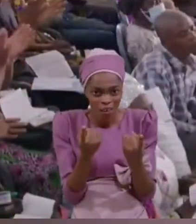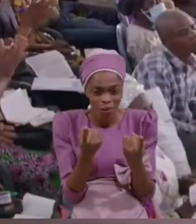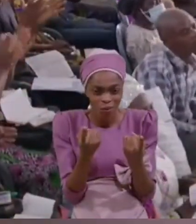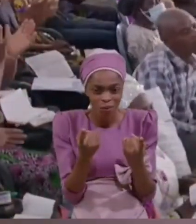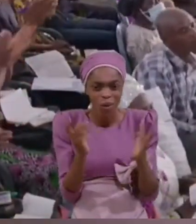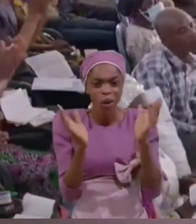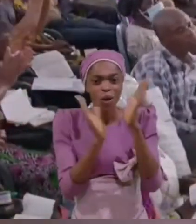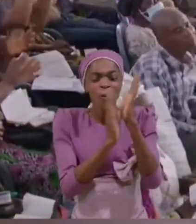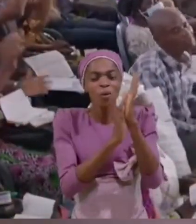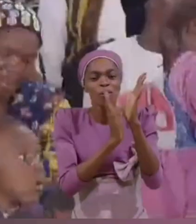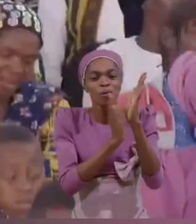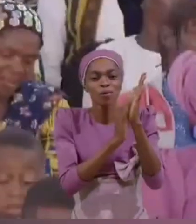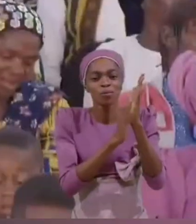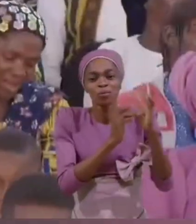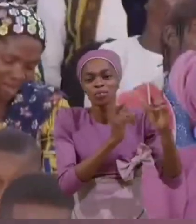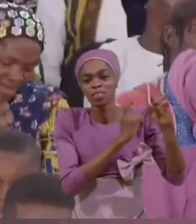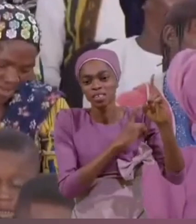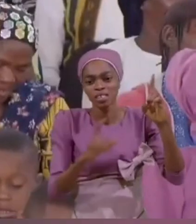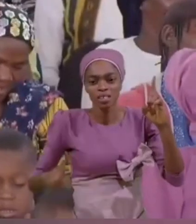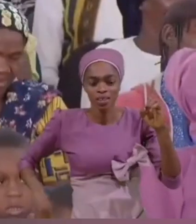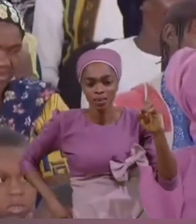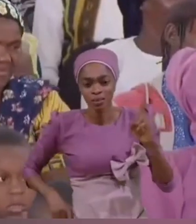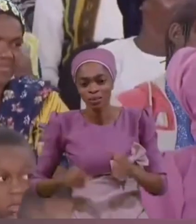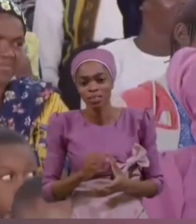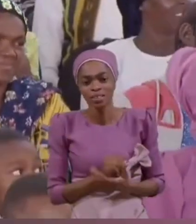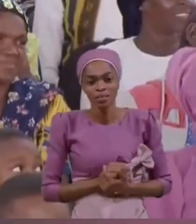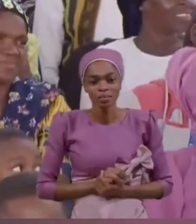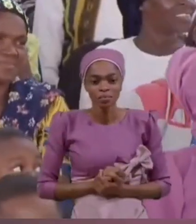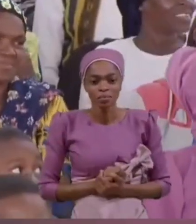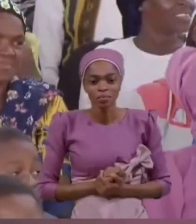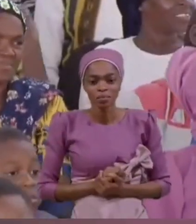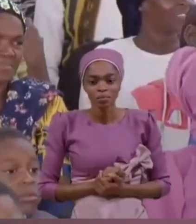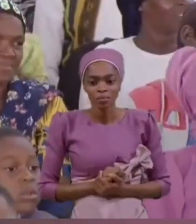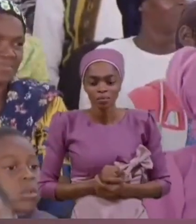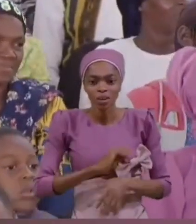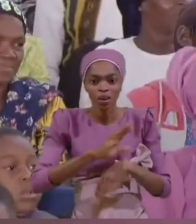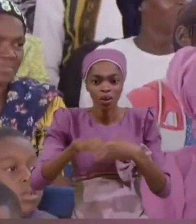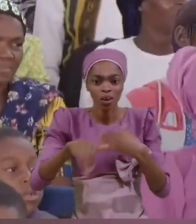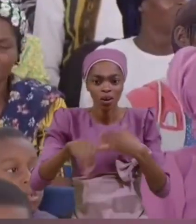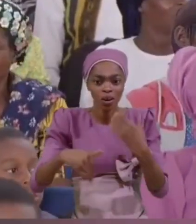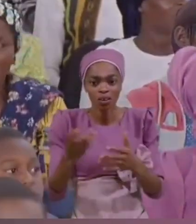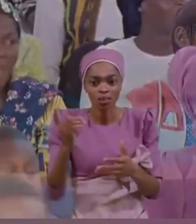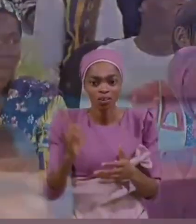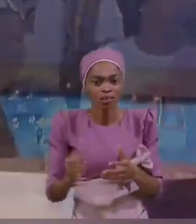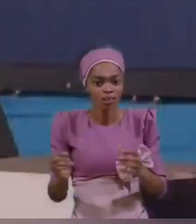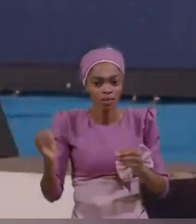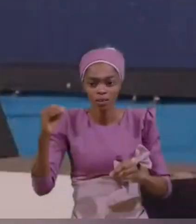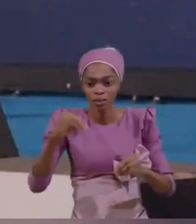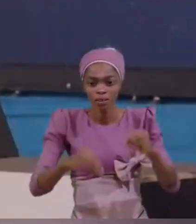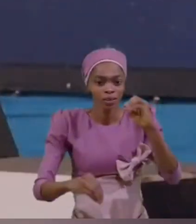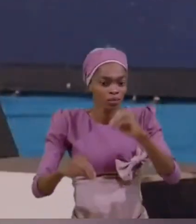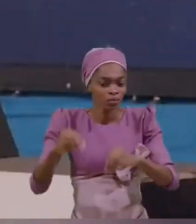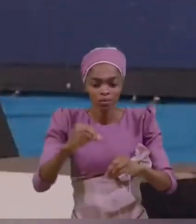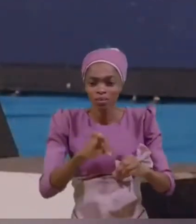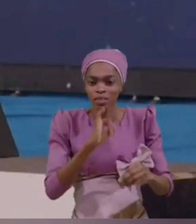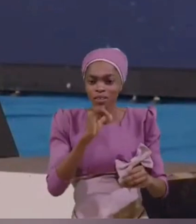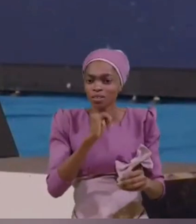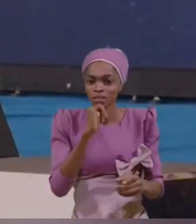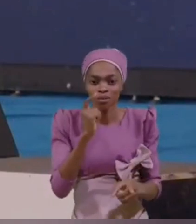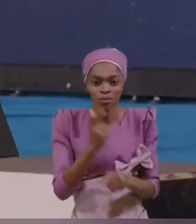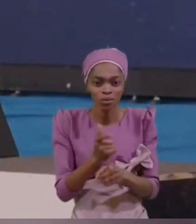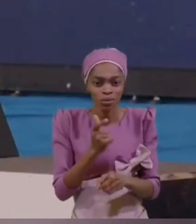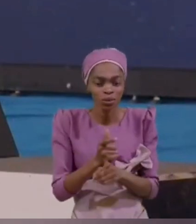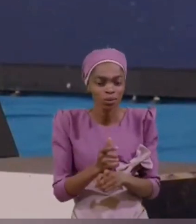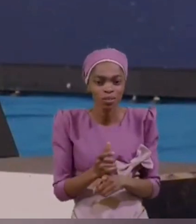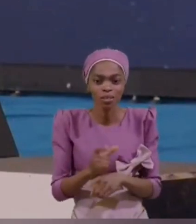Praise the Lord. All the offering is not just church. There are poor